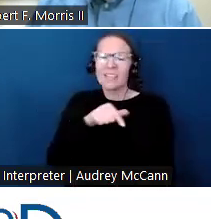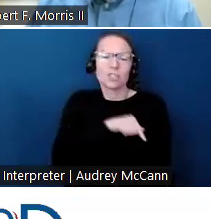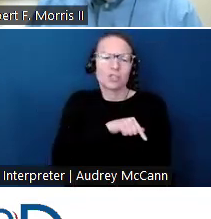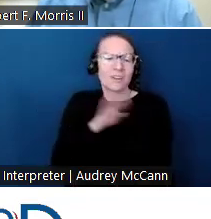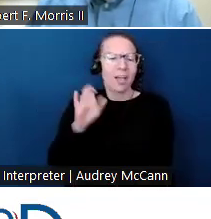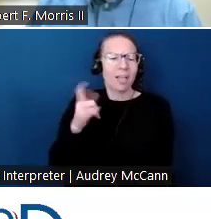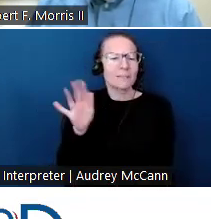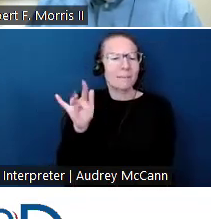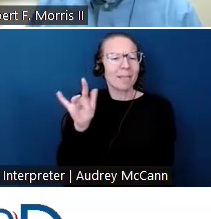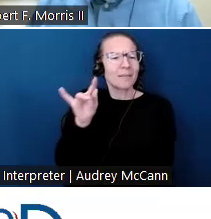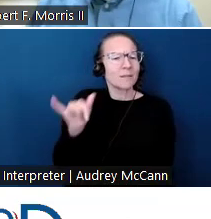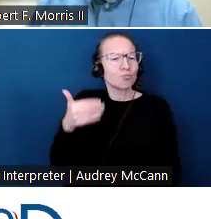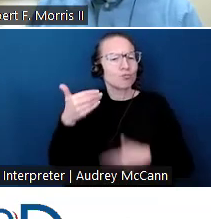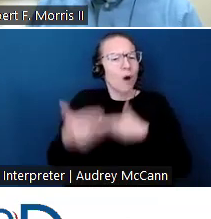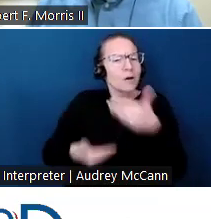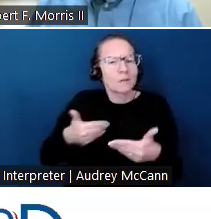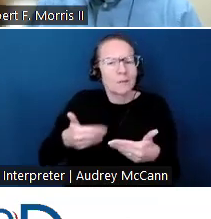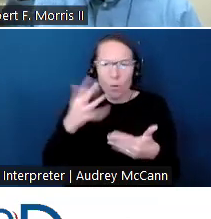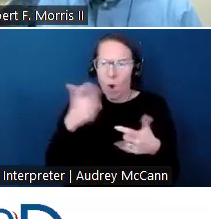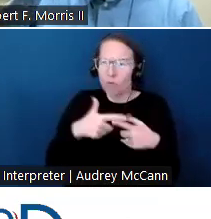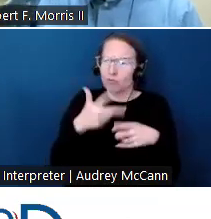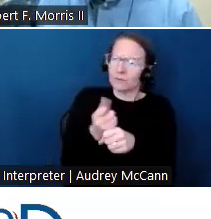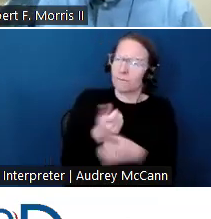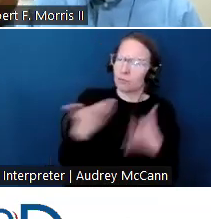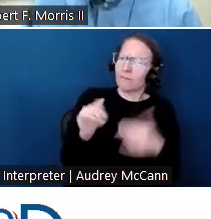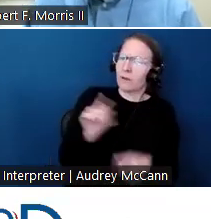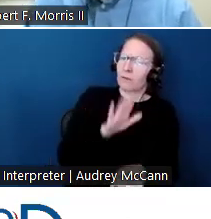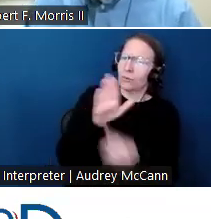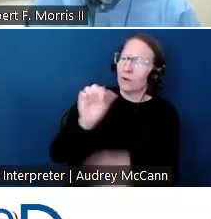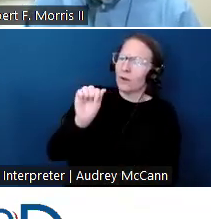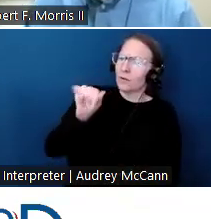receive services at an AJC?